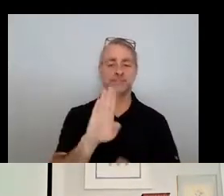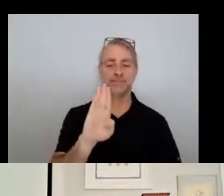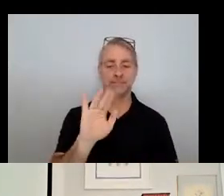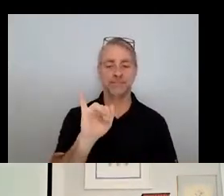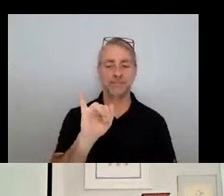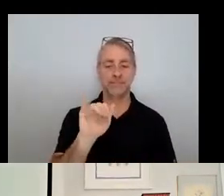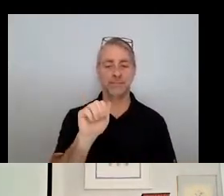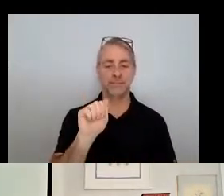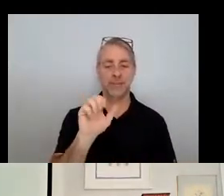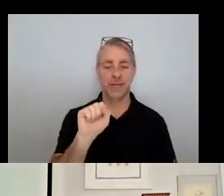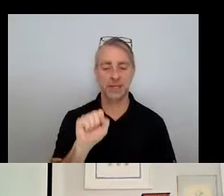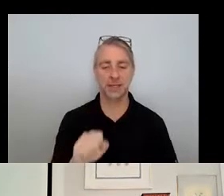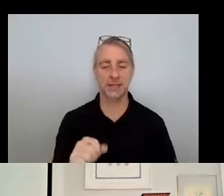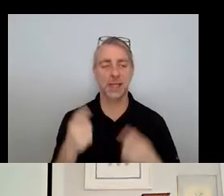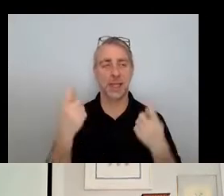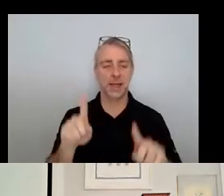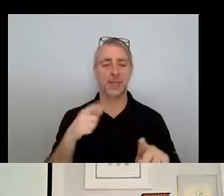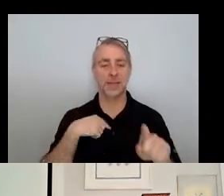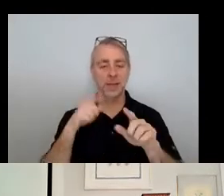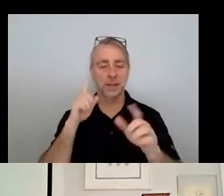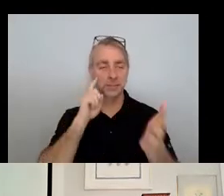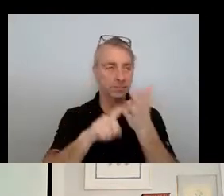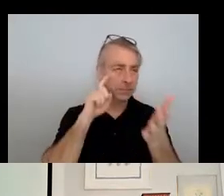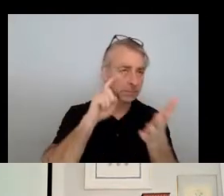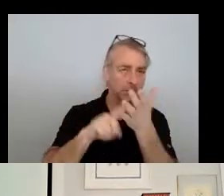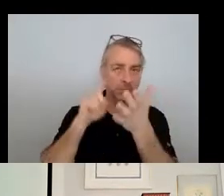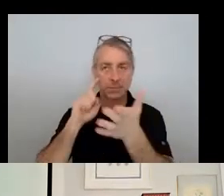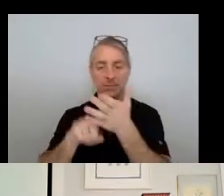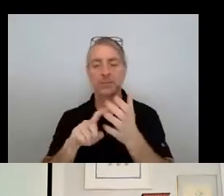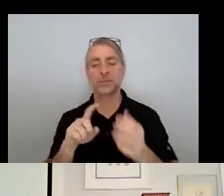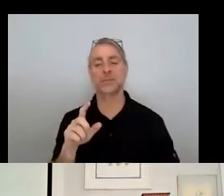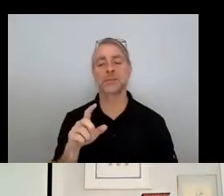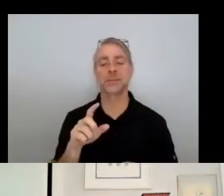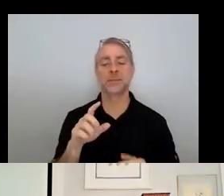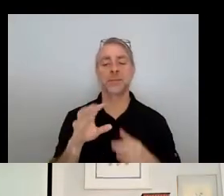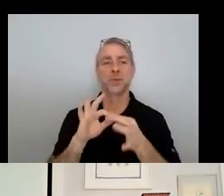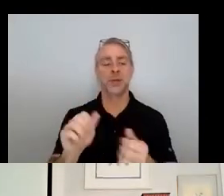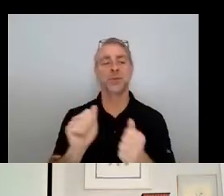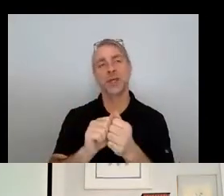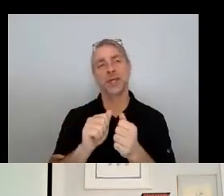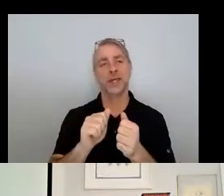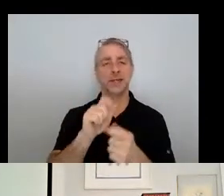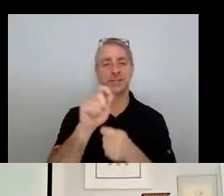of those relevant studies we find to address a given research question.